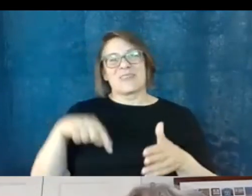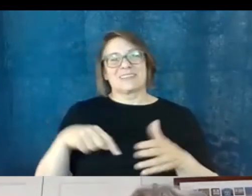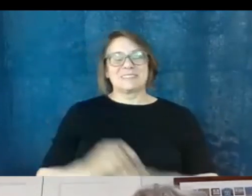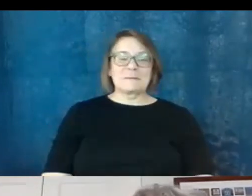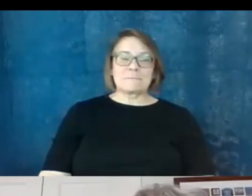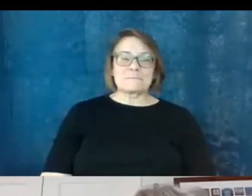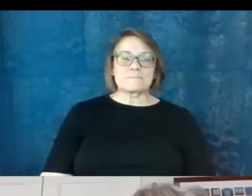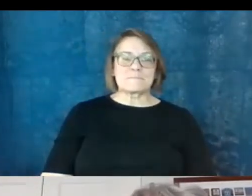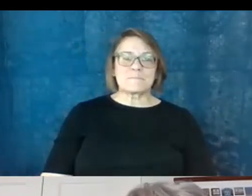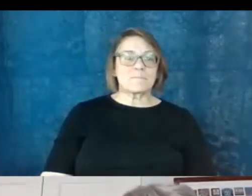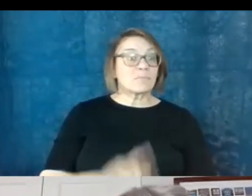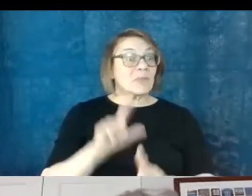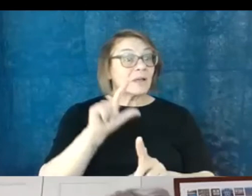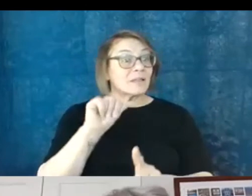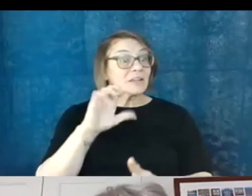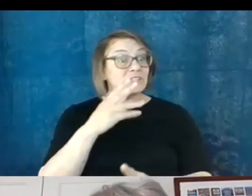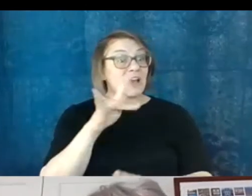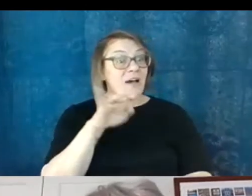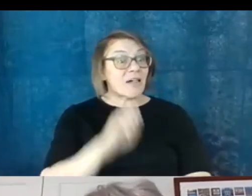And Lachelle?